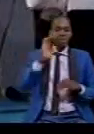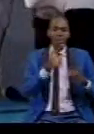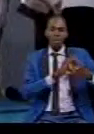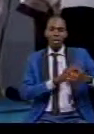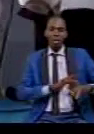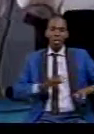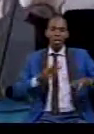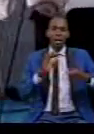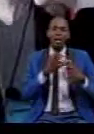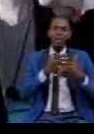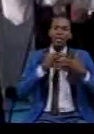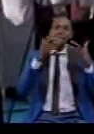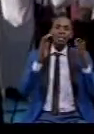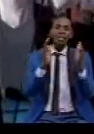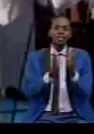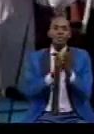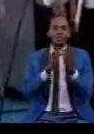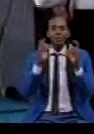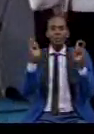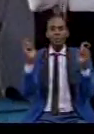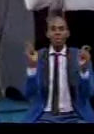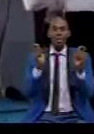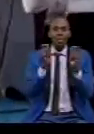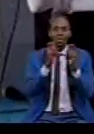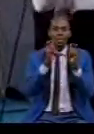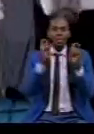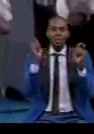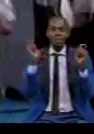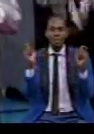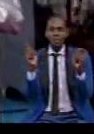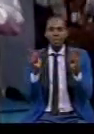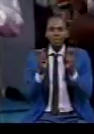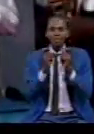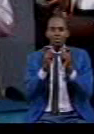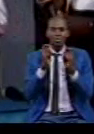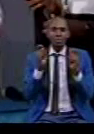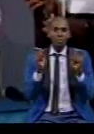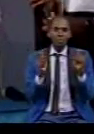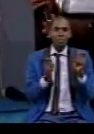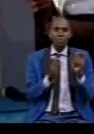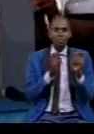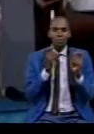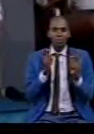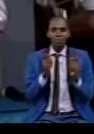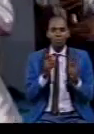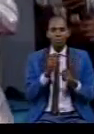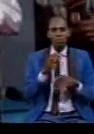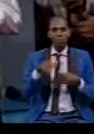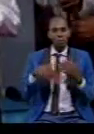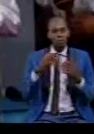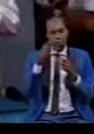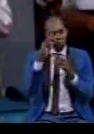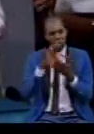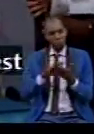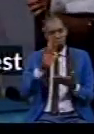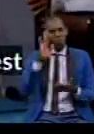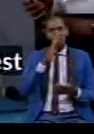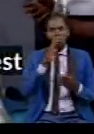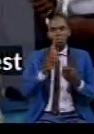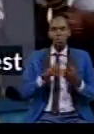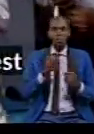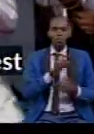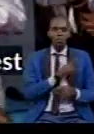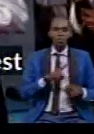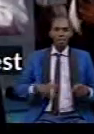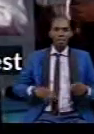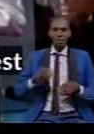sins are forgiven. Salvation has come to settle in their heart. And I pray, Lord, for those